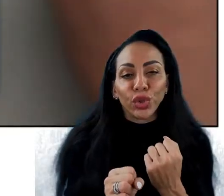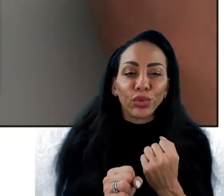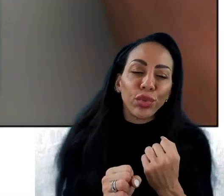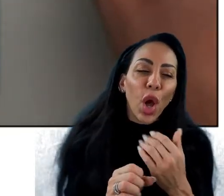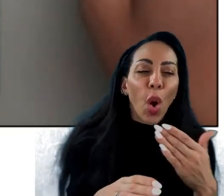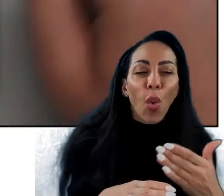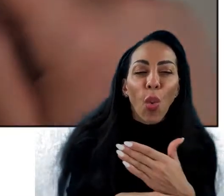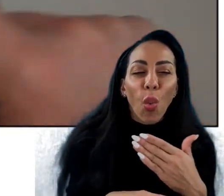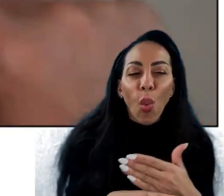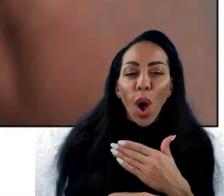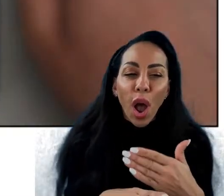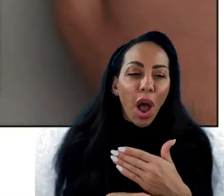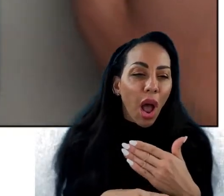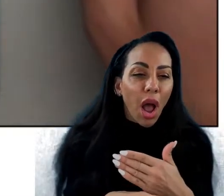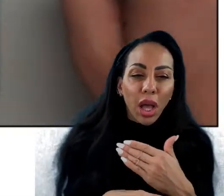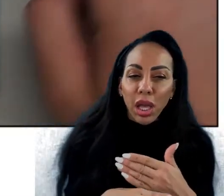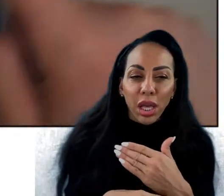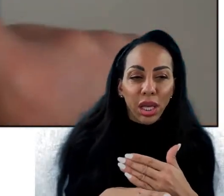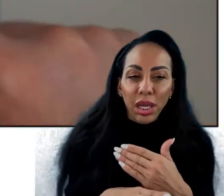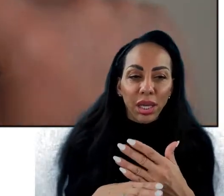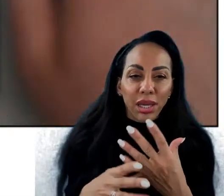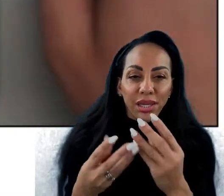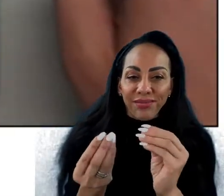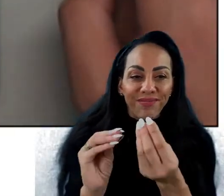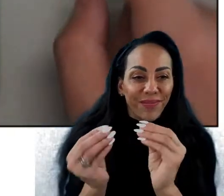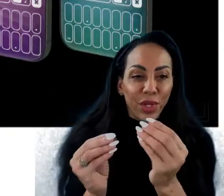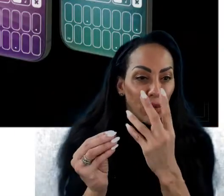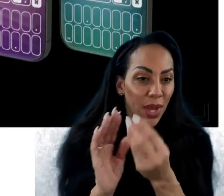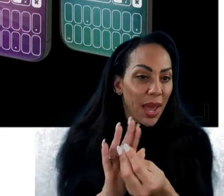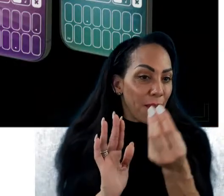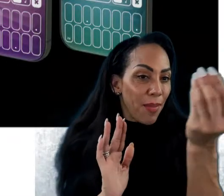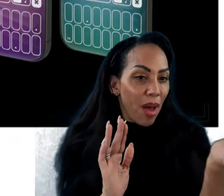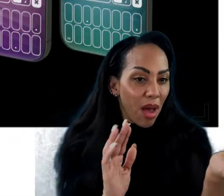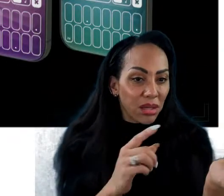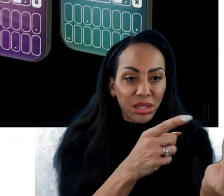lets you work with other instruments and potentially other musicians as well.